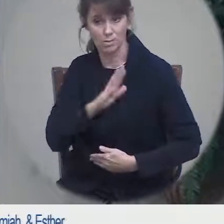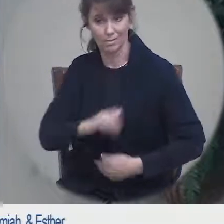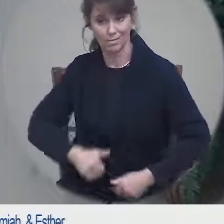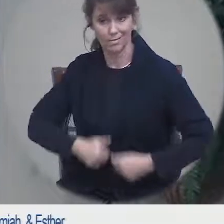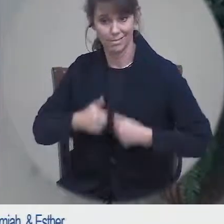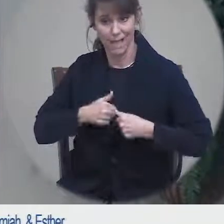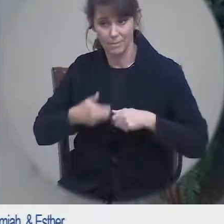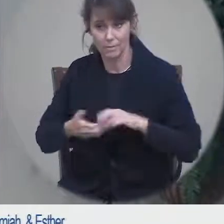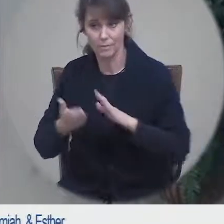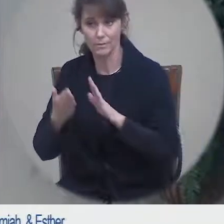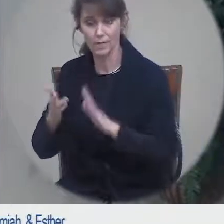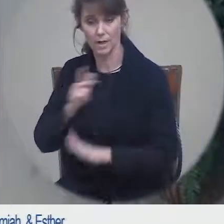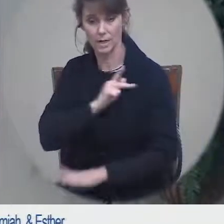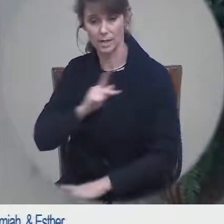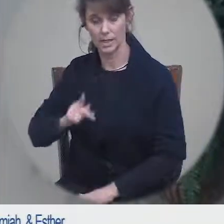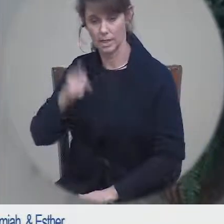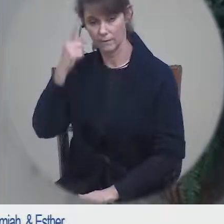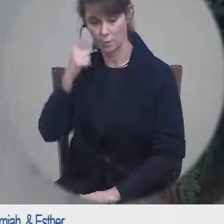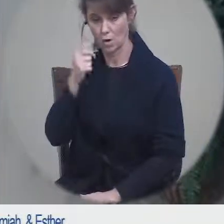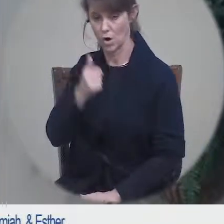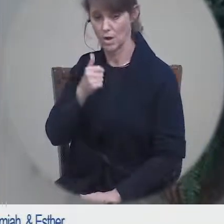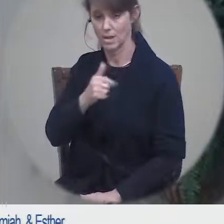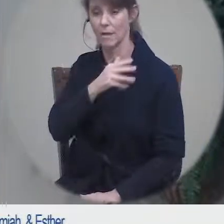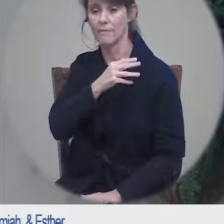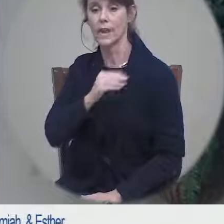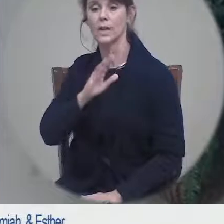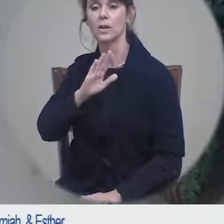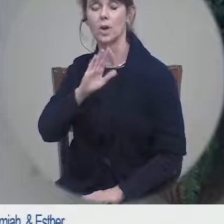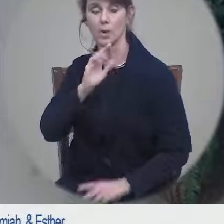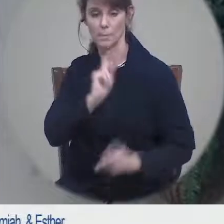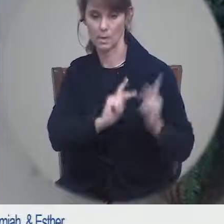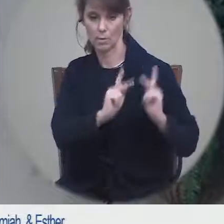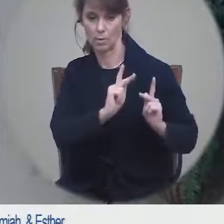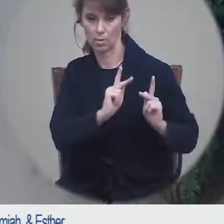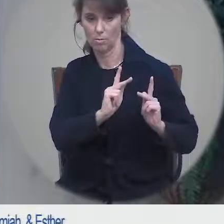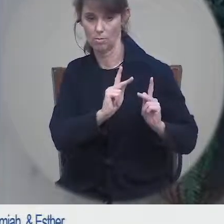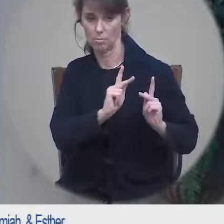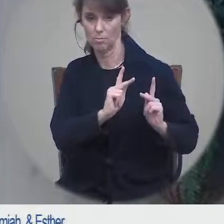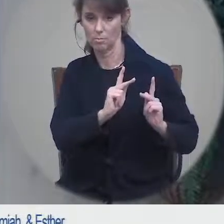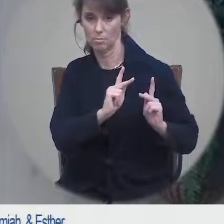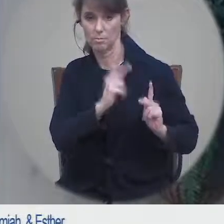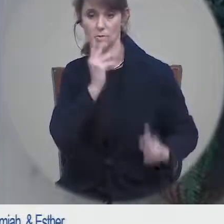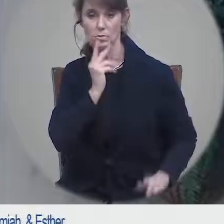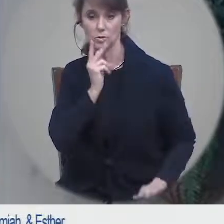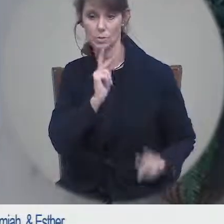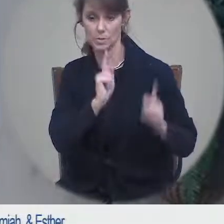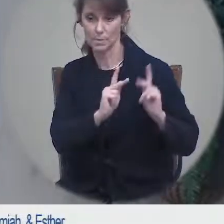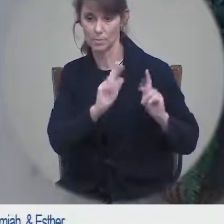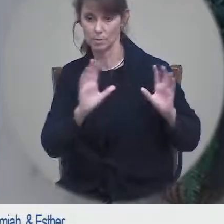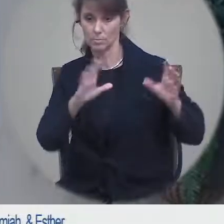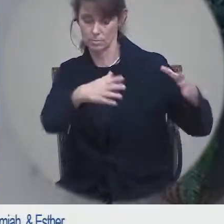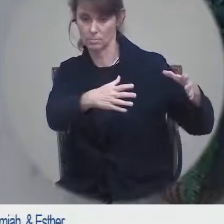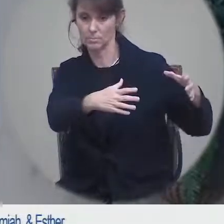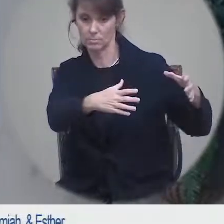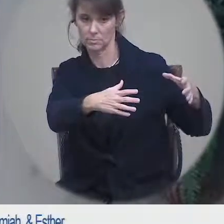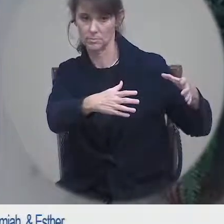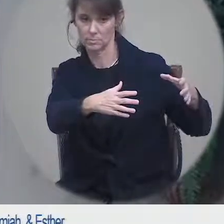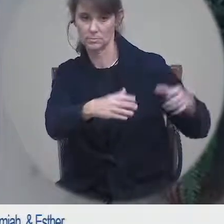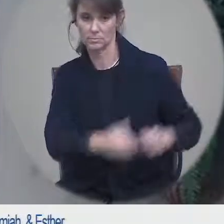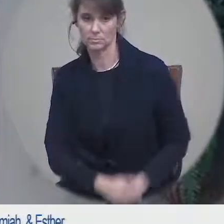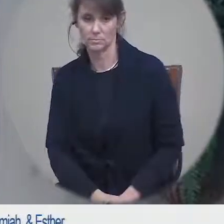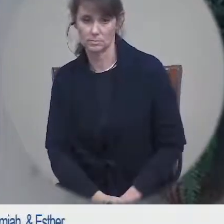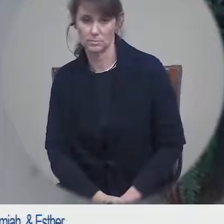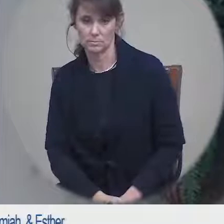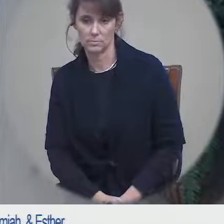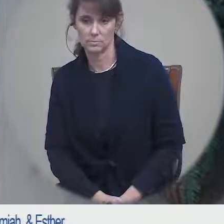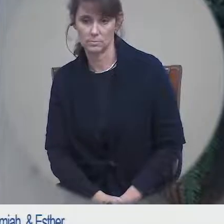request on behalf of herself and the people with whom she identifies herself with, as Bob pointed out. But I want us to